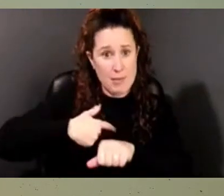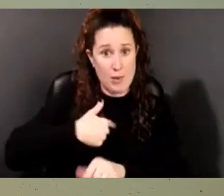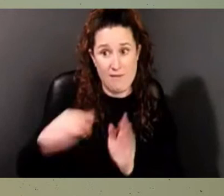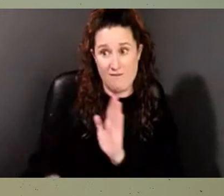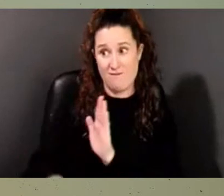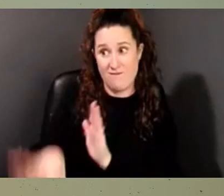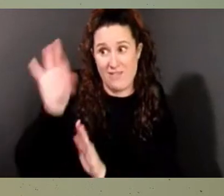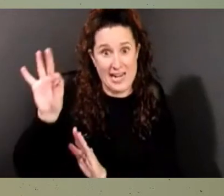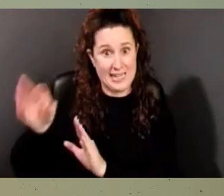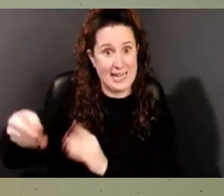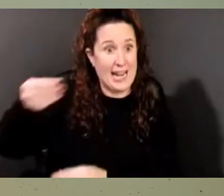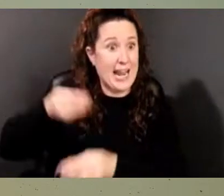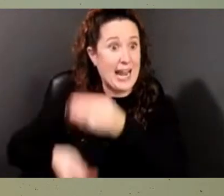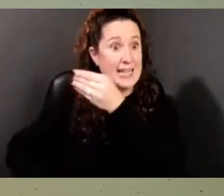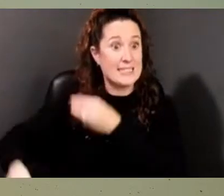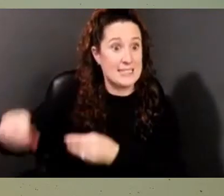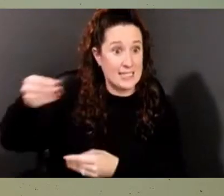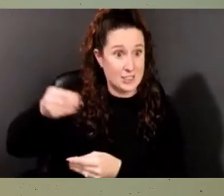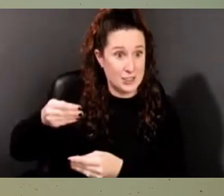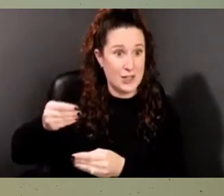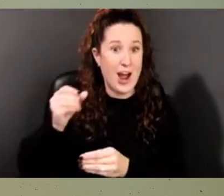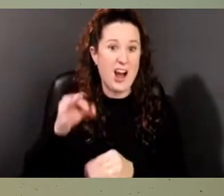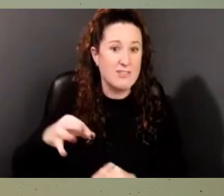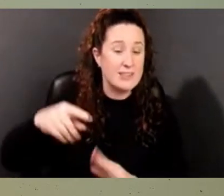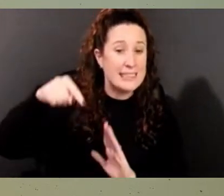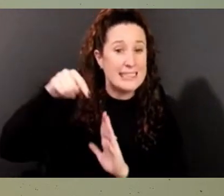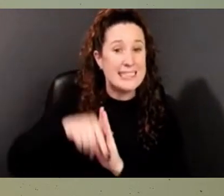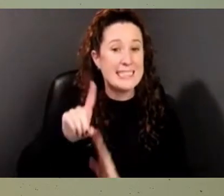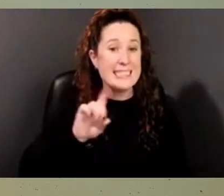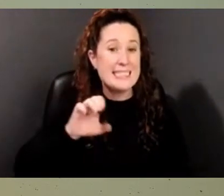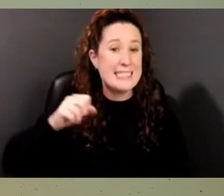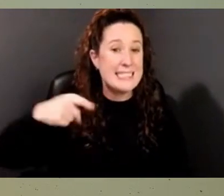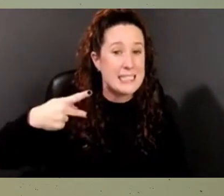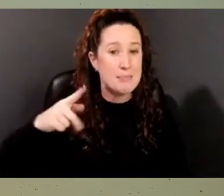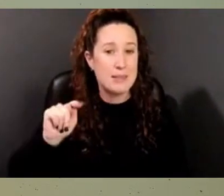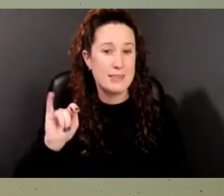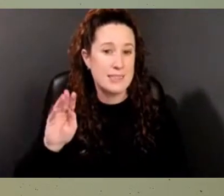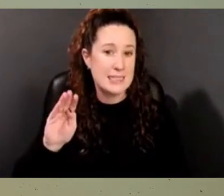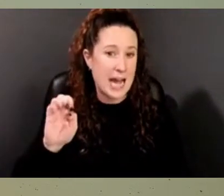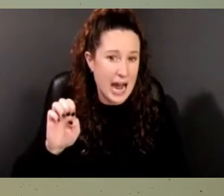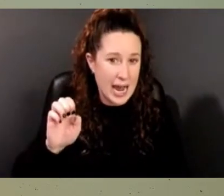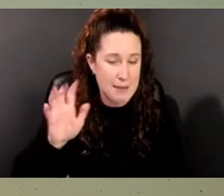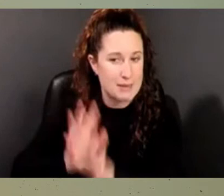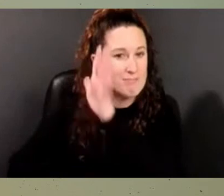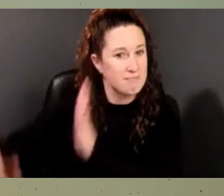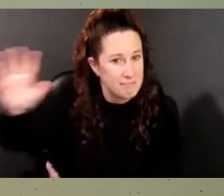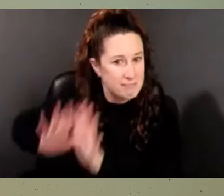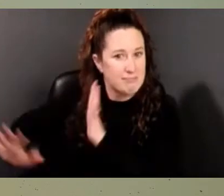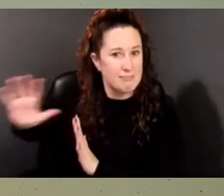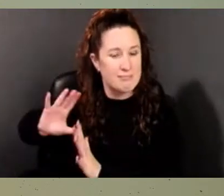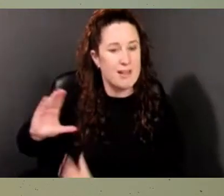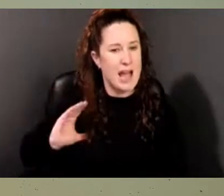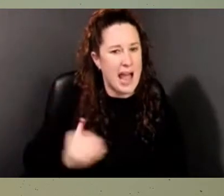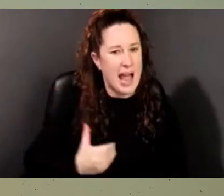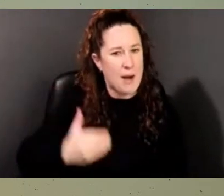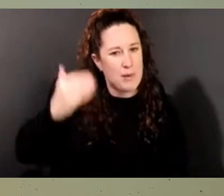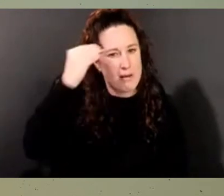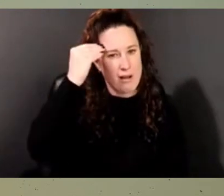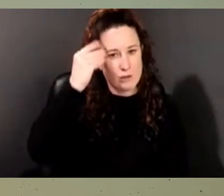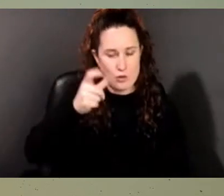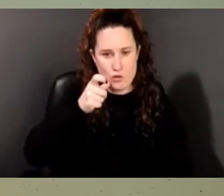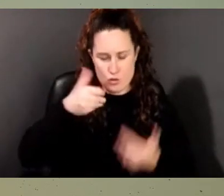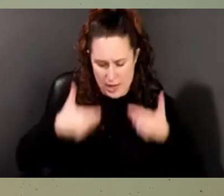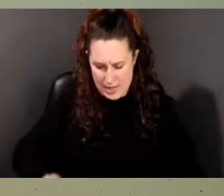of deep time, I love that phrase, our knowledge of who we were and our knowledge of how we came